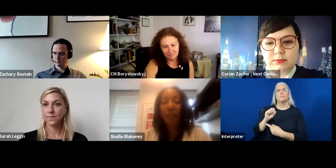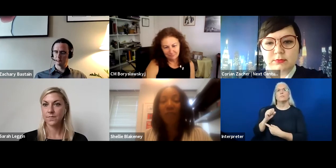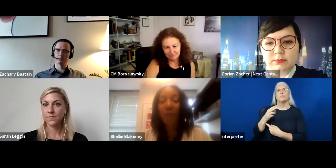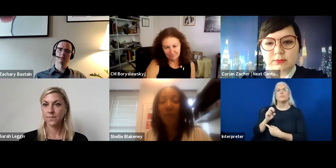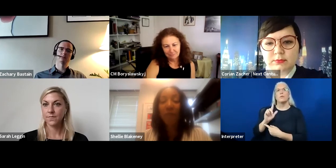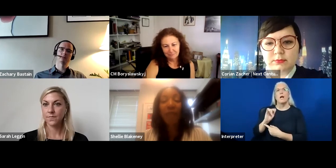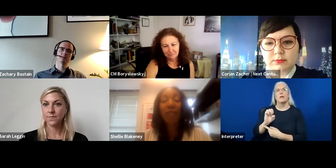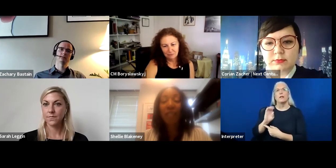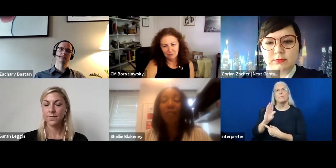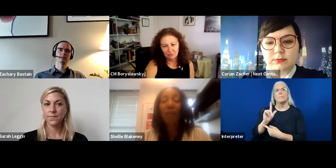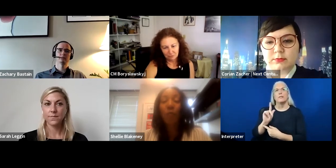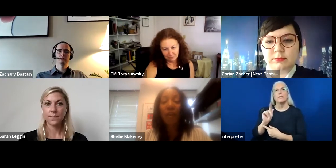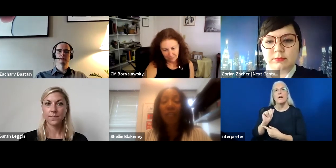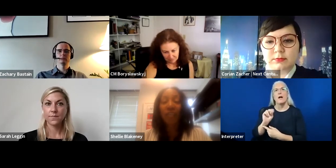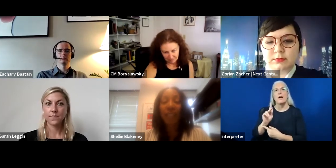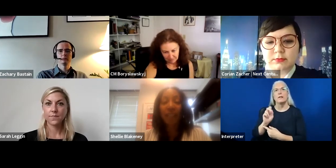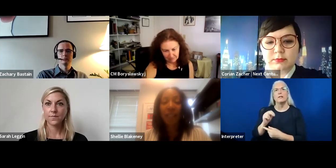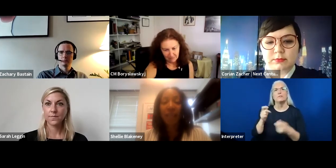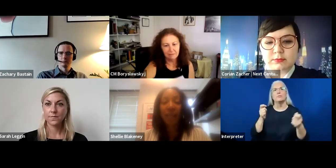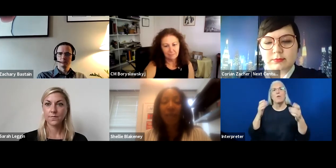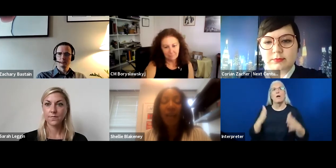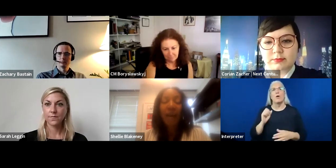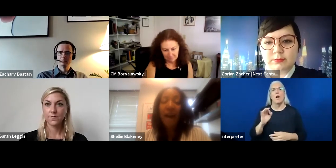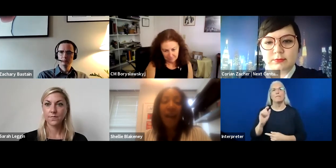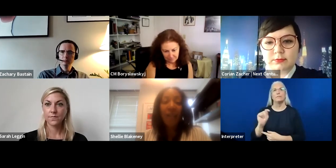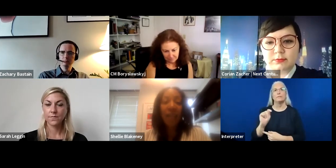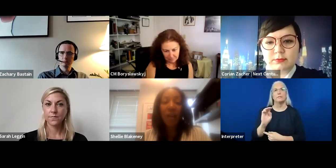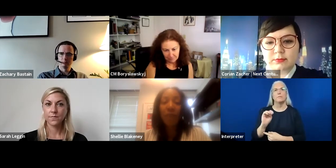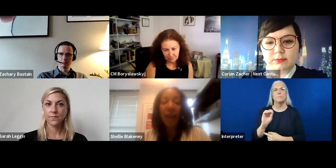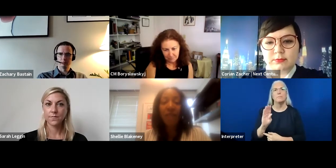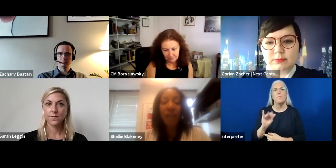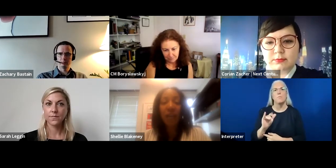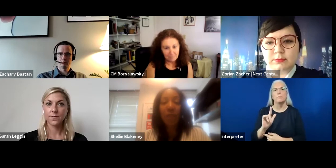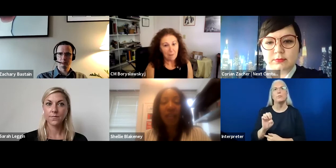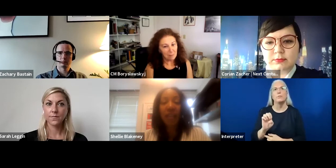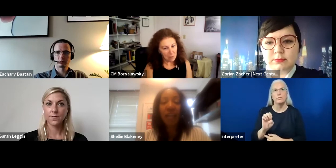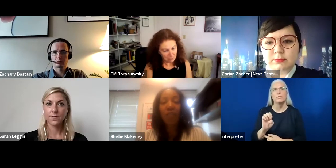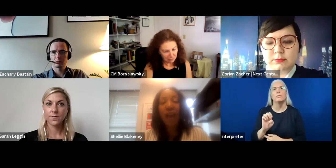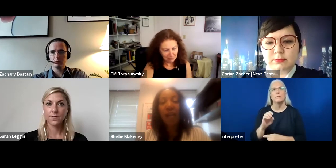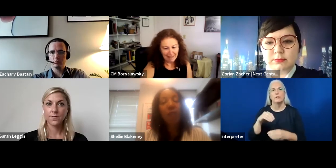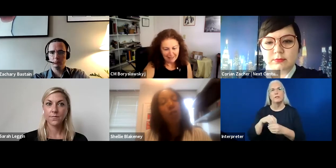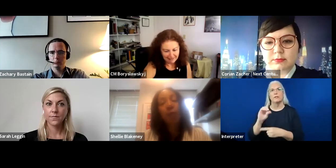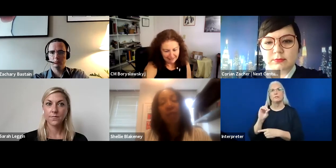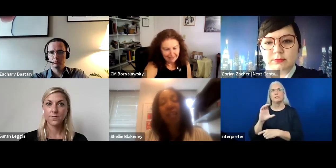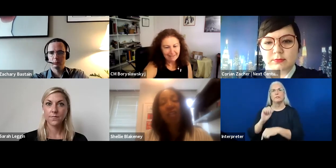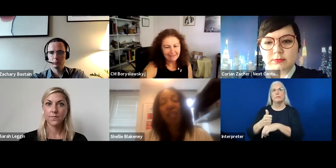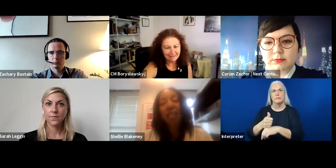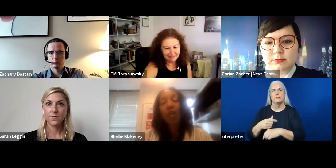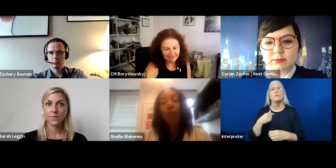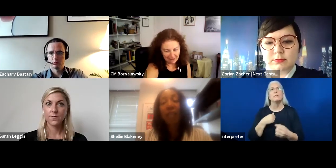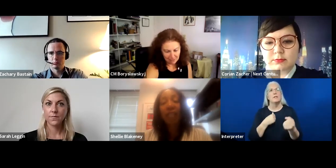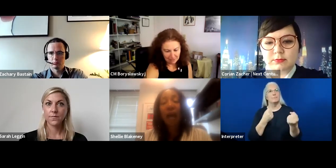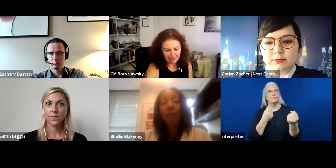Government Affairs Department based here in Washington, D.C. I advocate on behalf of the company, and I track consumer